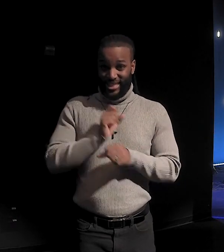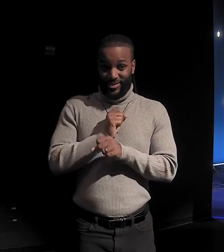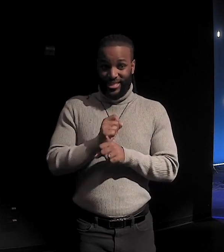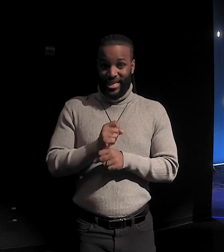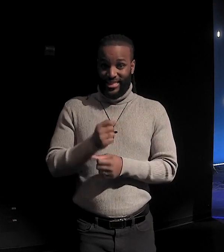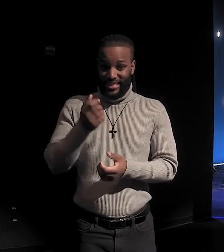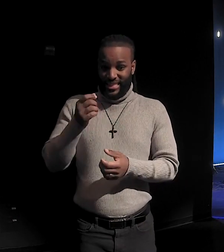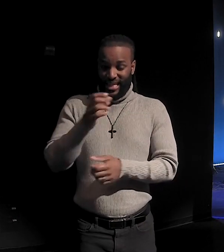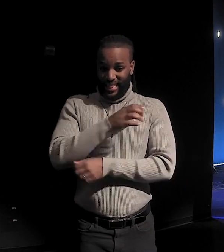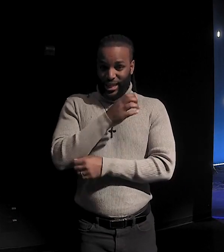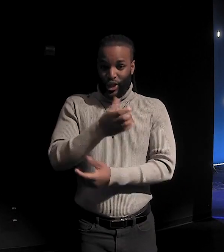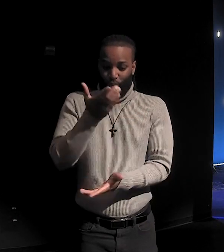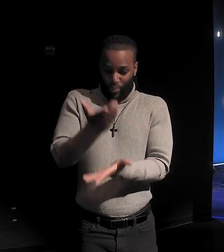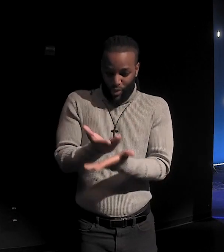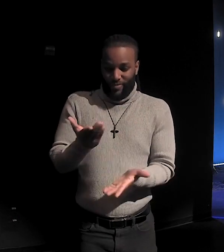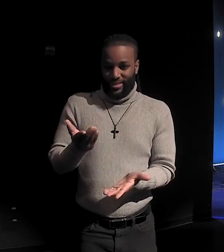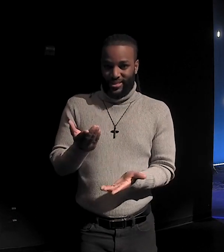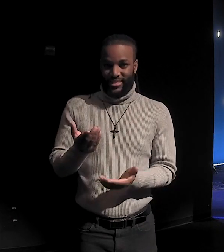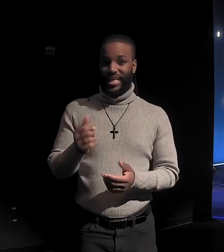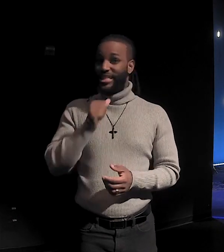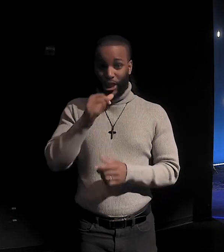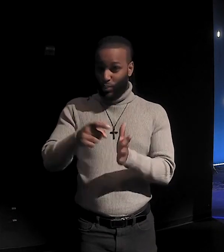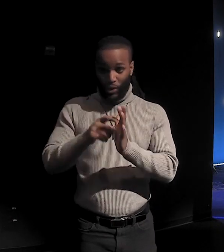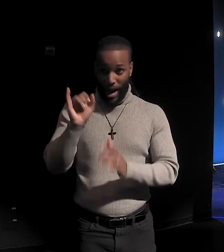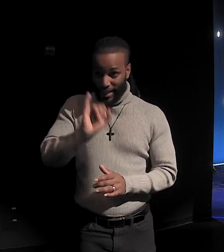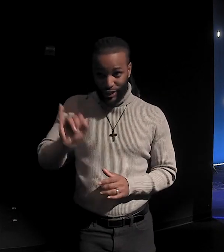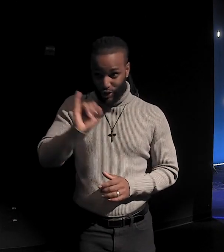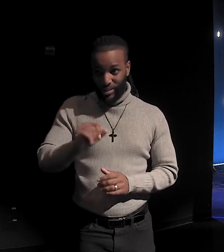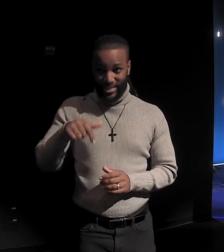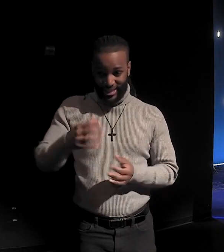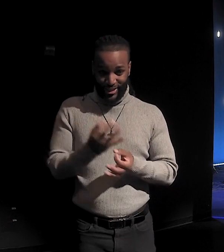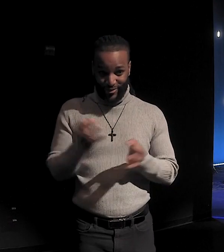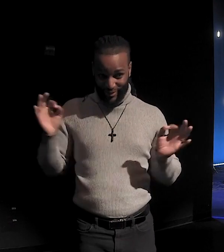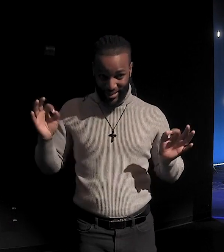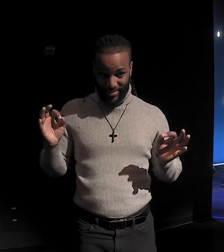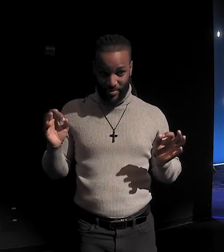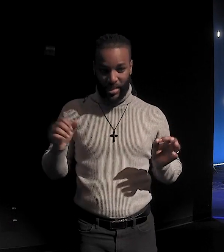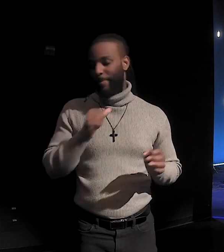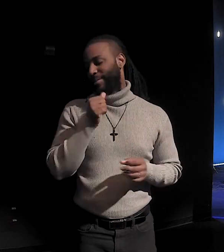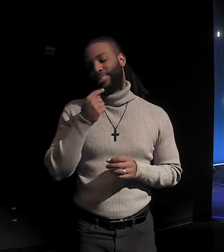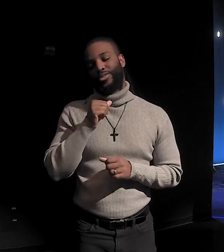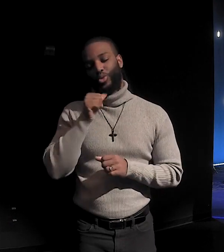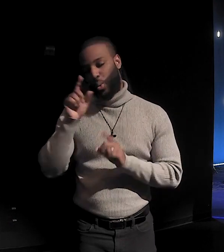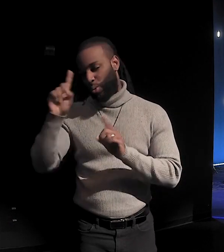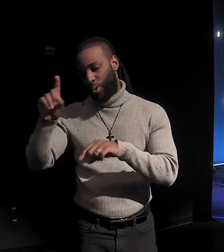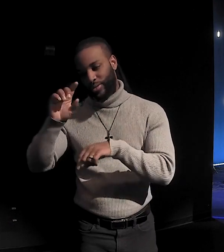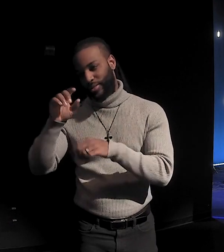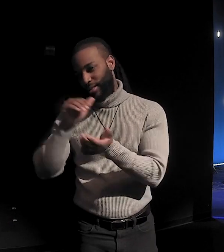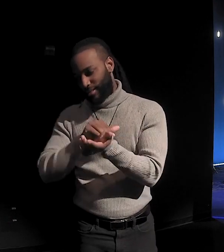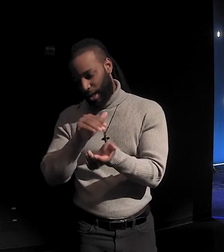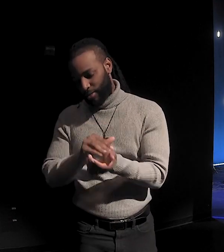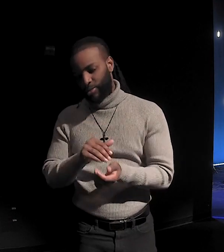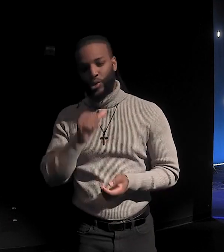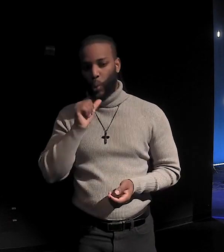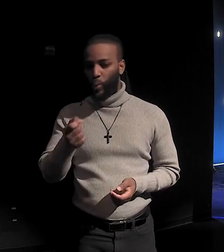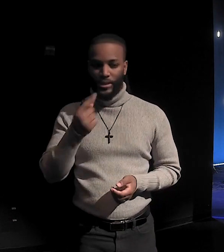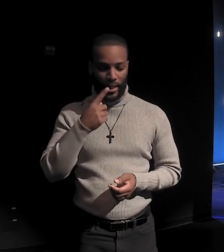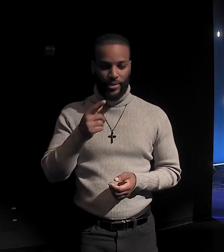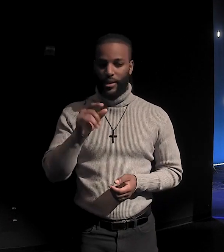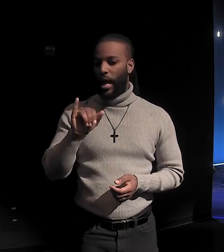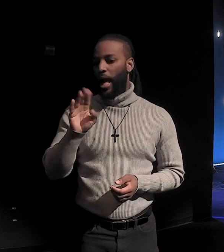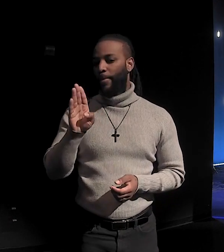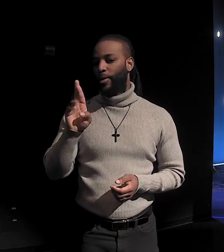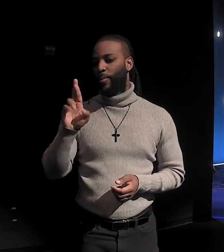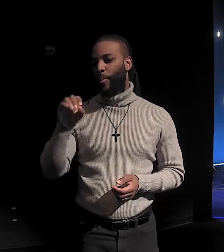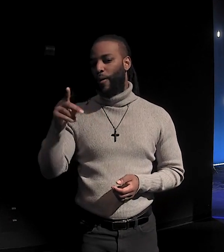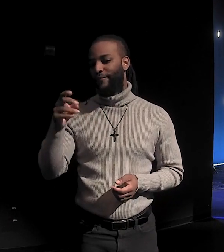Right? Like again, and this doesn't require insurance. It's free. I'm not saying don't go to the doctor. I'm not saying don't take ibuprofen.